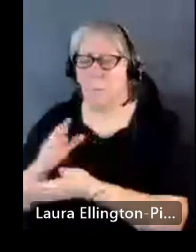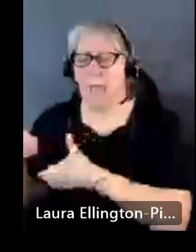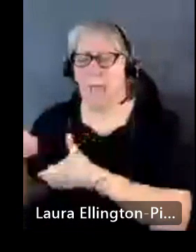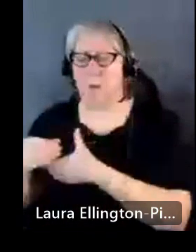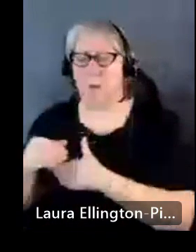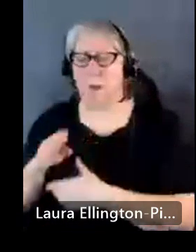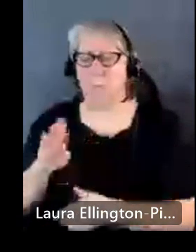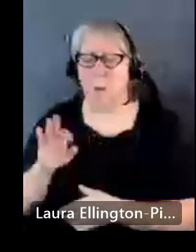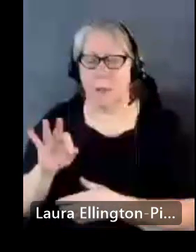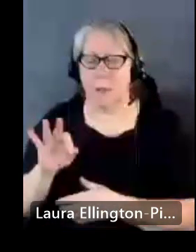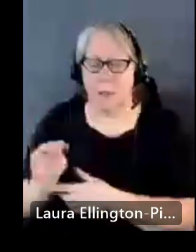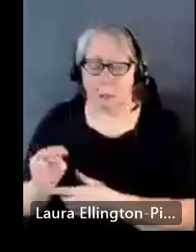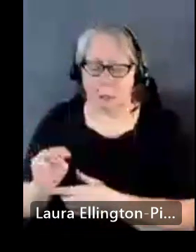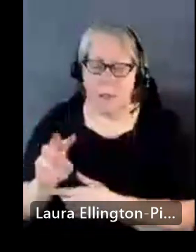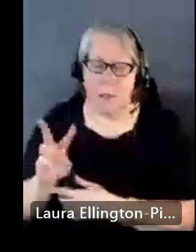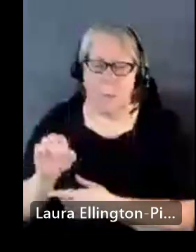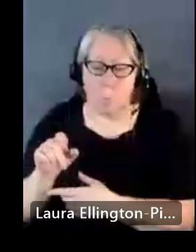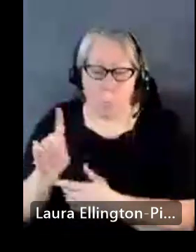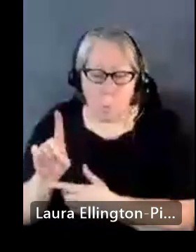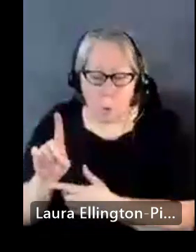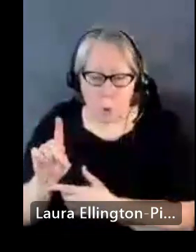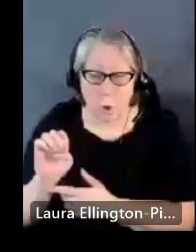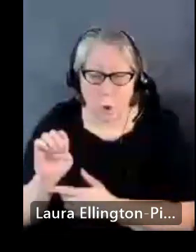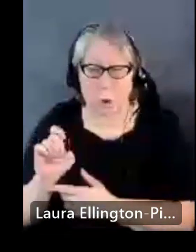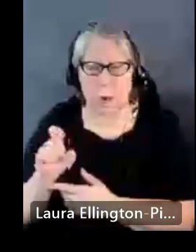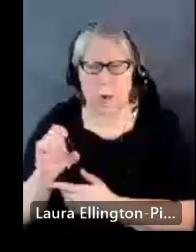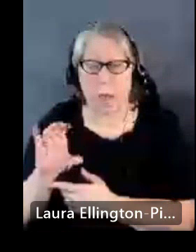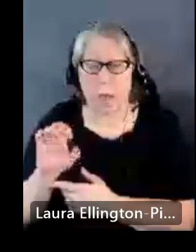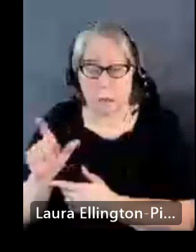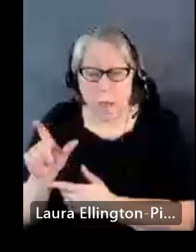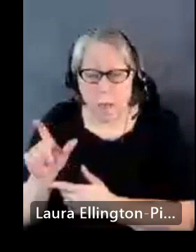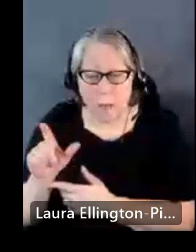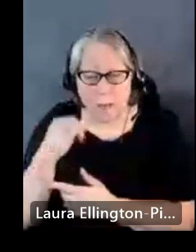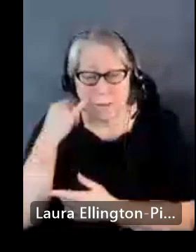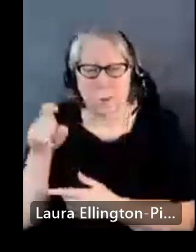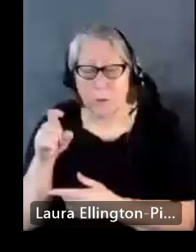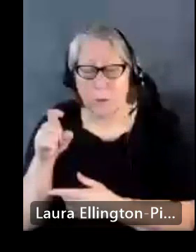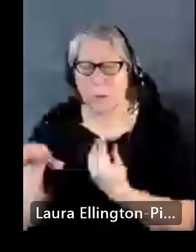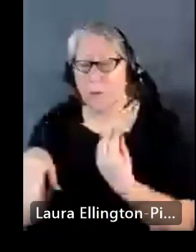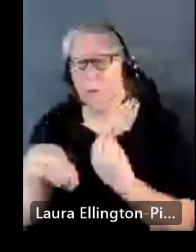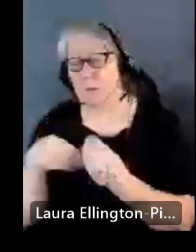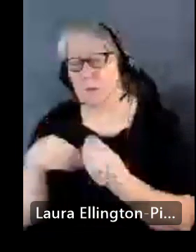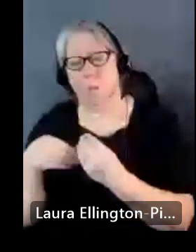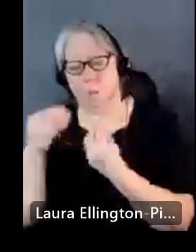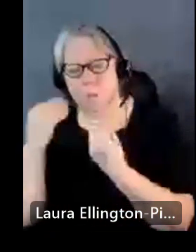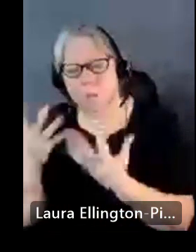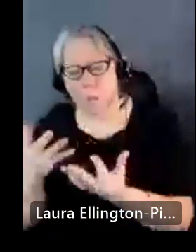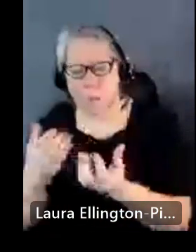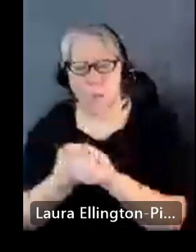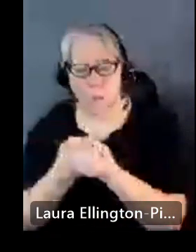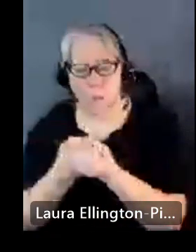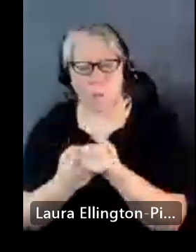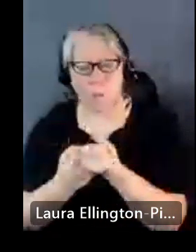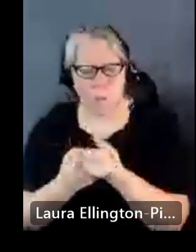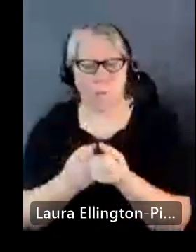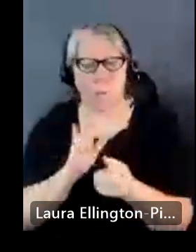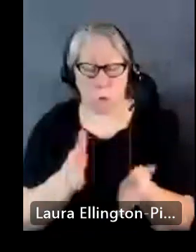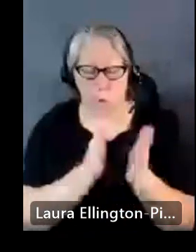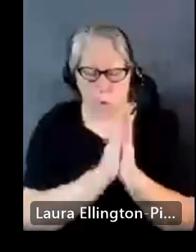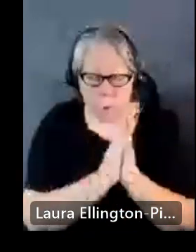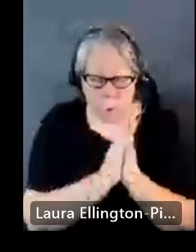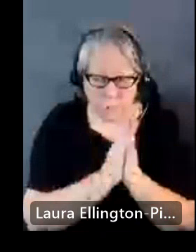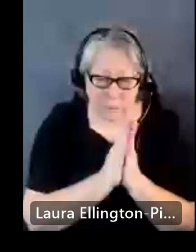Word documents, Excel files. So if you need some additional backup to justify your budget request, you've got this big report or data file you